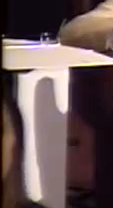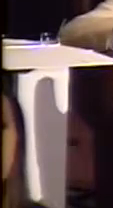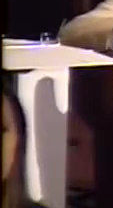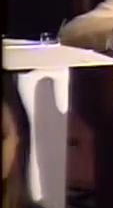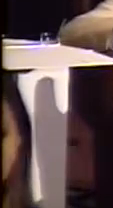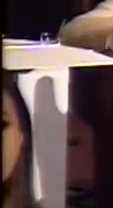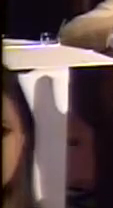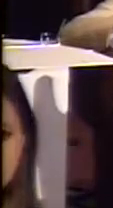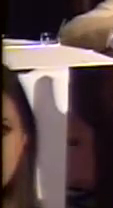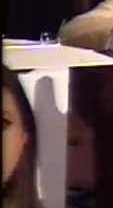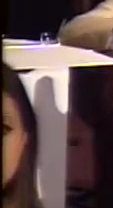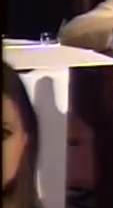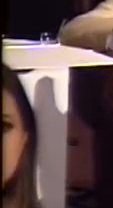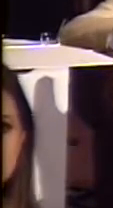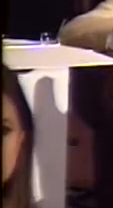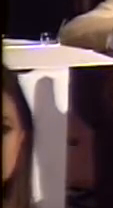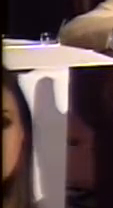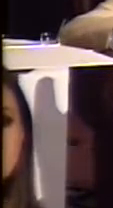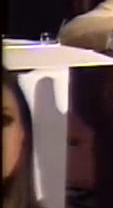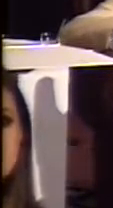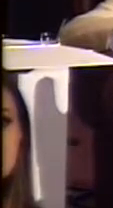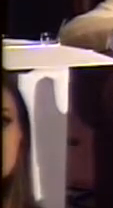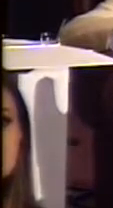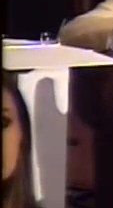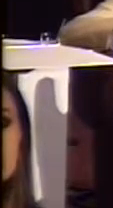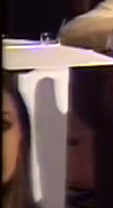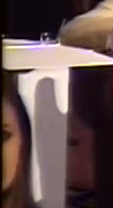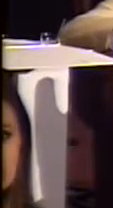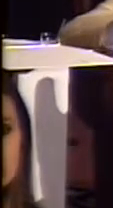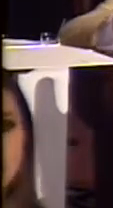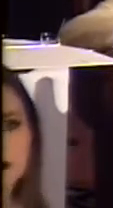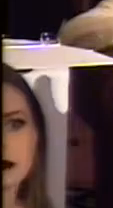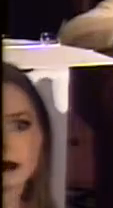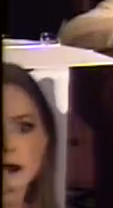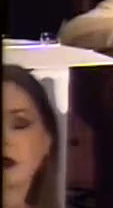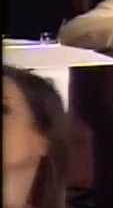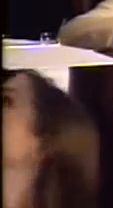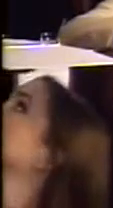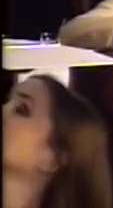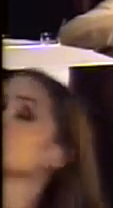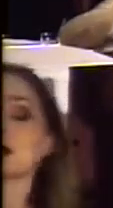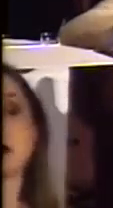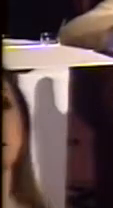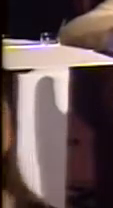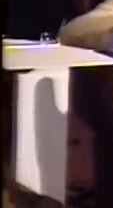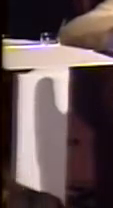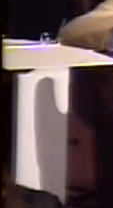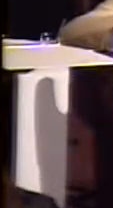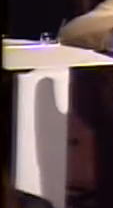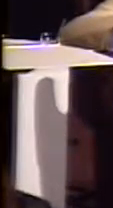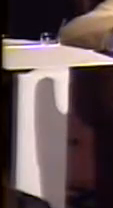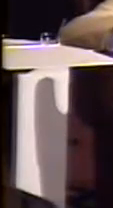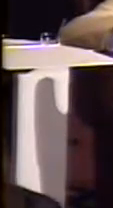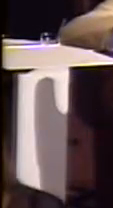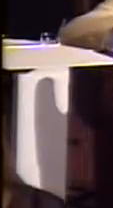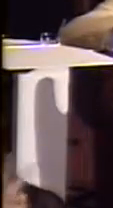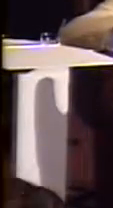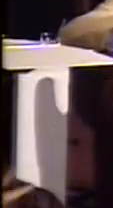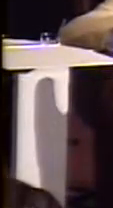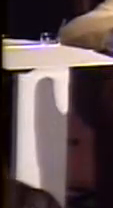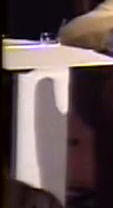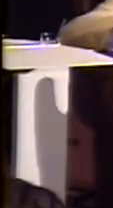Bibles, verses 18 through 23. And as we read through it, we see the personal things that went